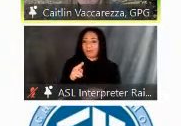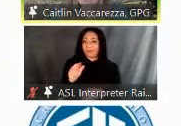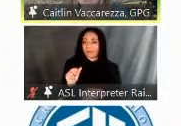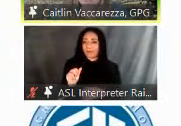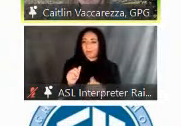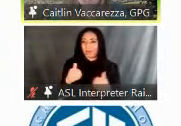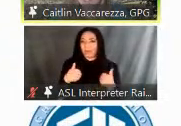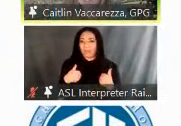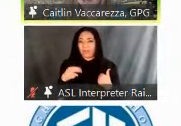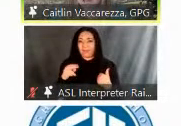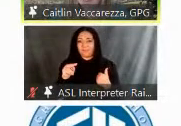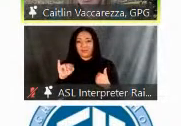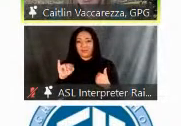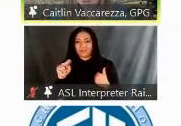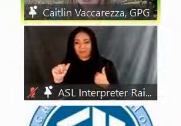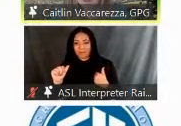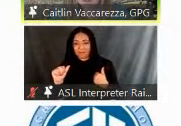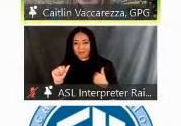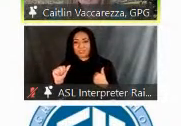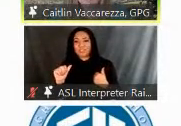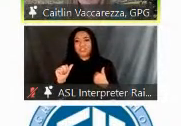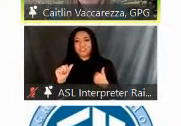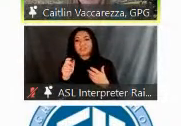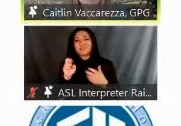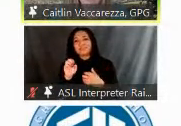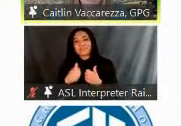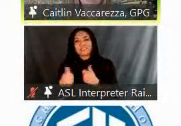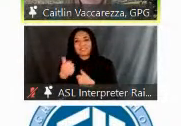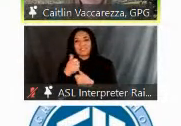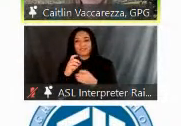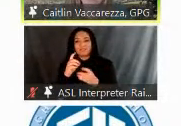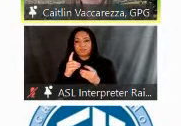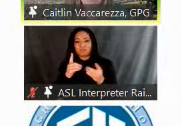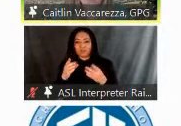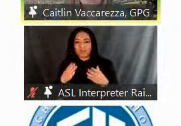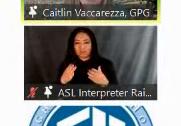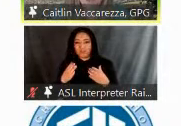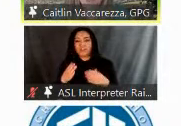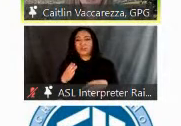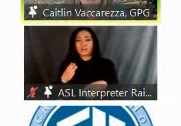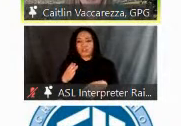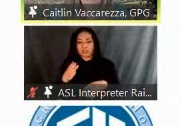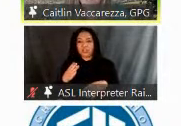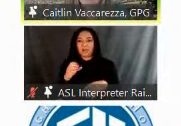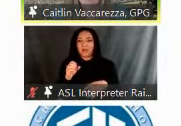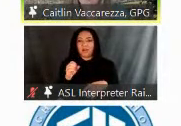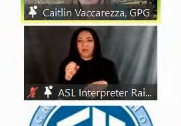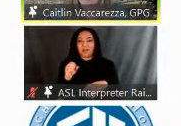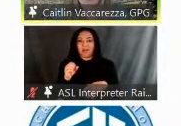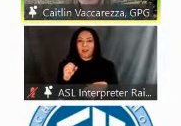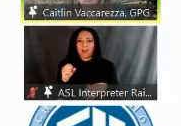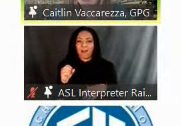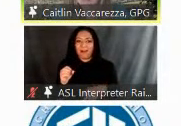Executive Director of Every Child California, an association of leaders advancing early learning